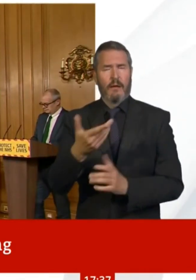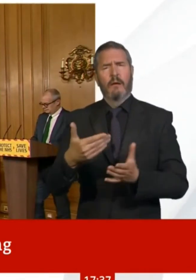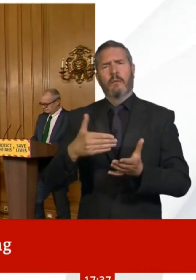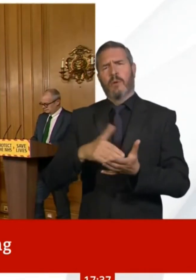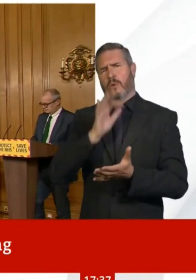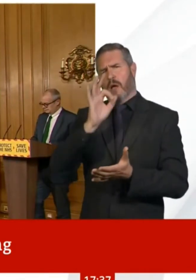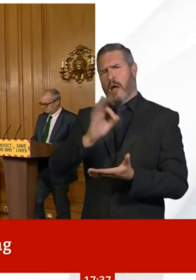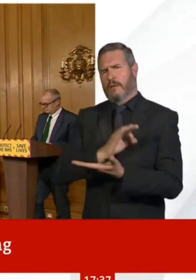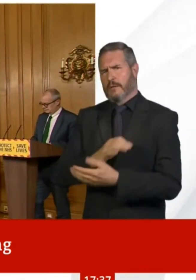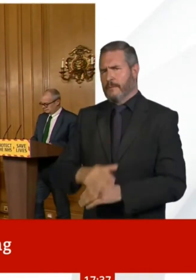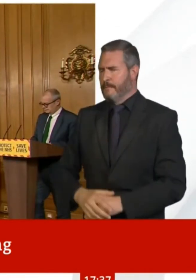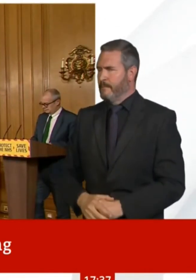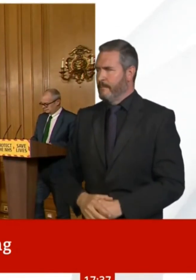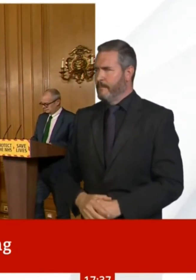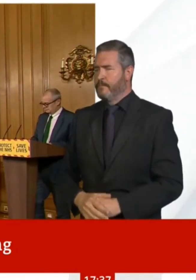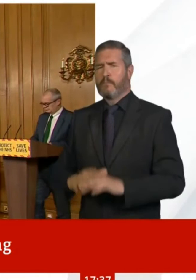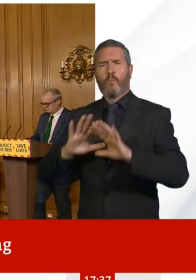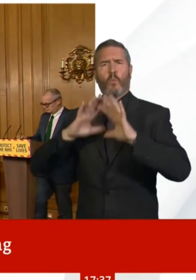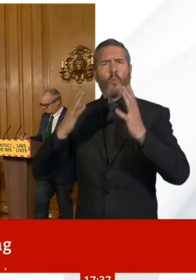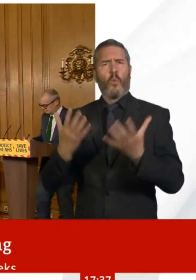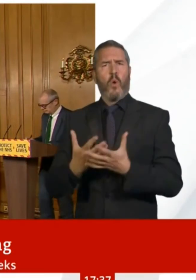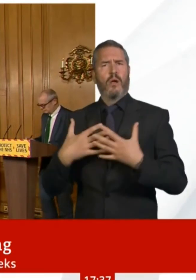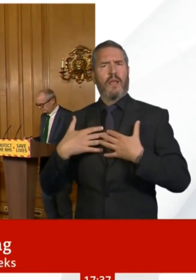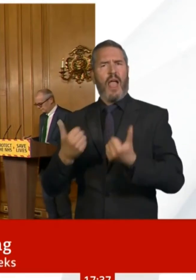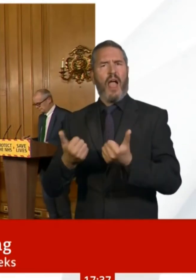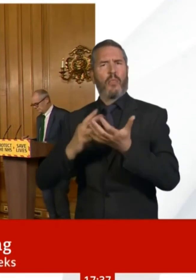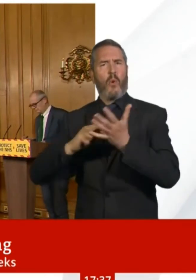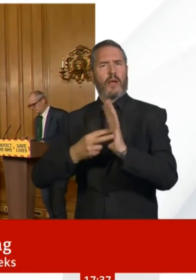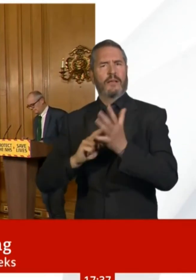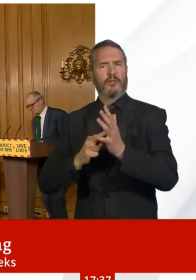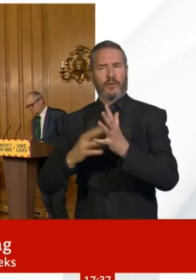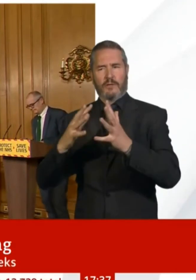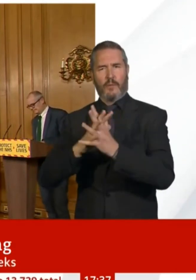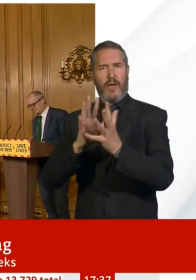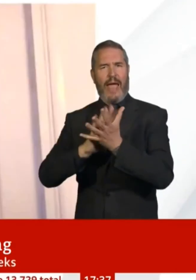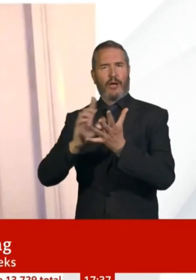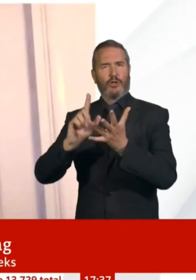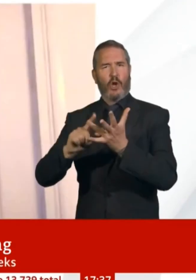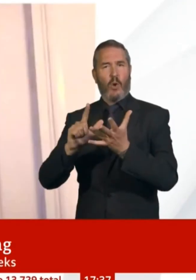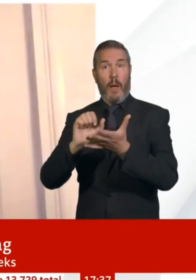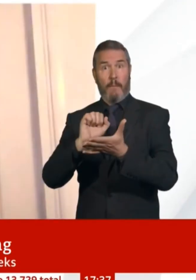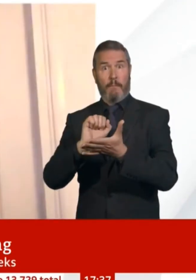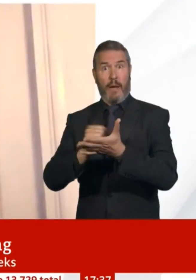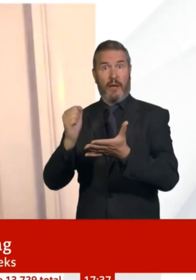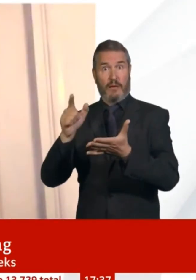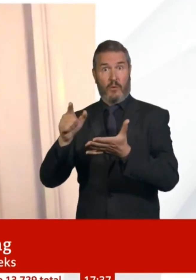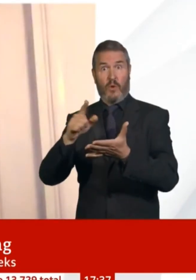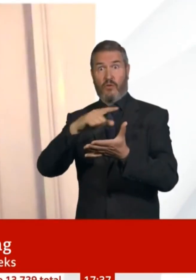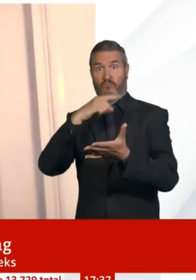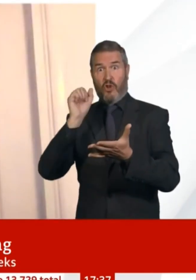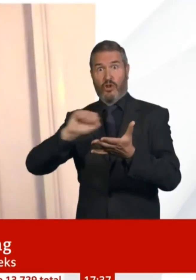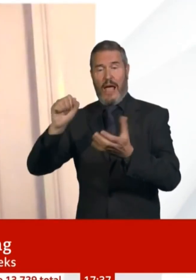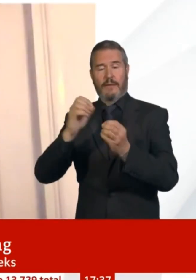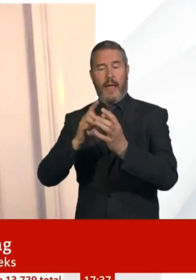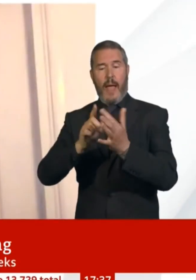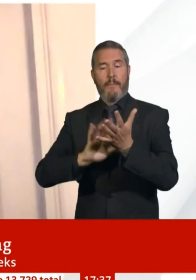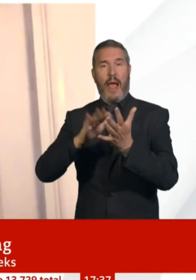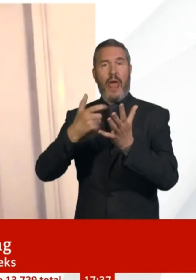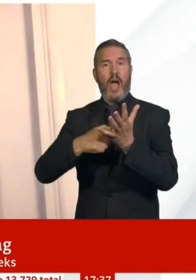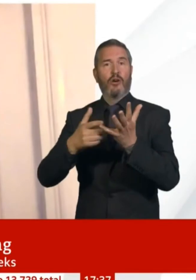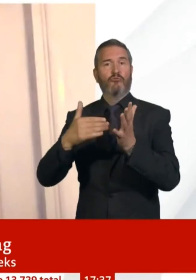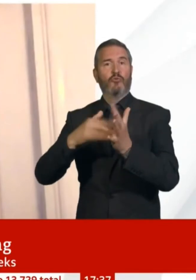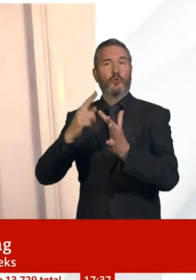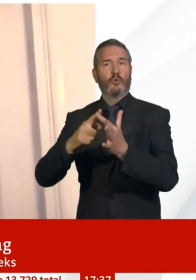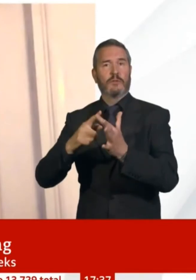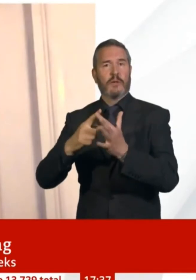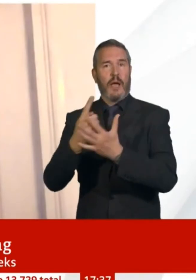the World Health Organization's assessment this morning, which put us in the same camp as Russia and Belarus with regard